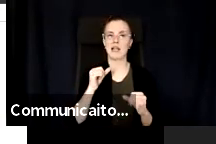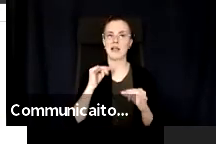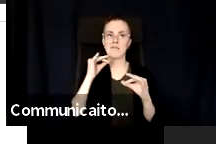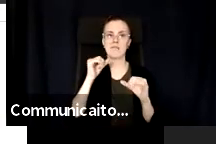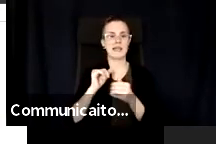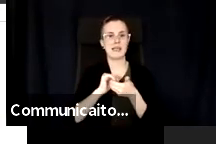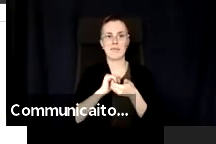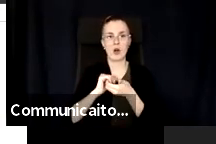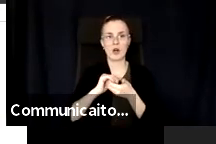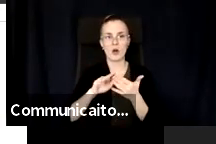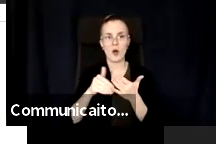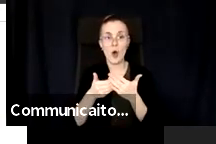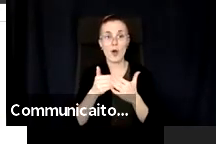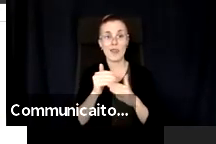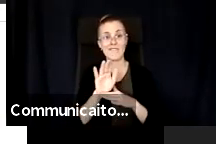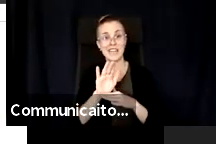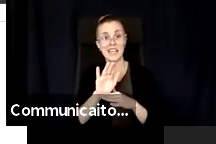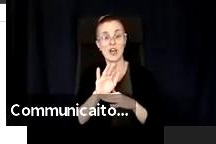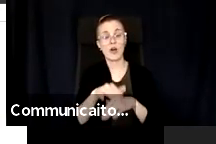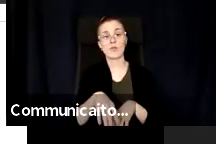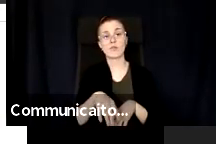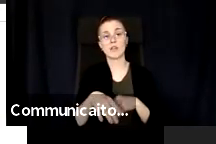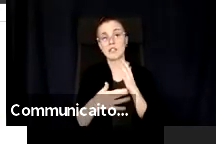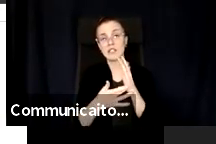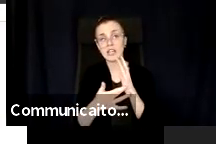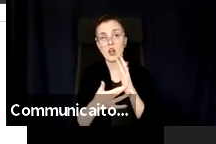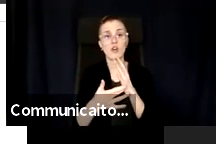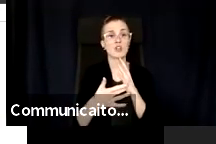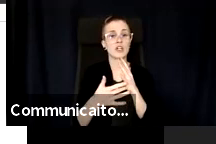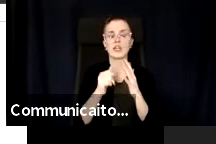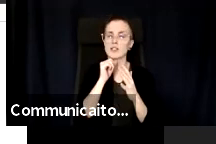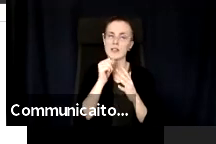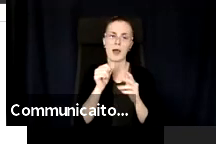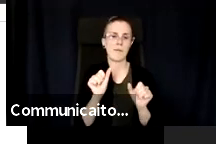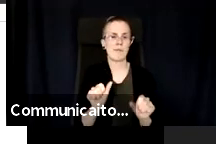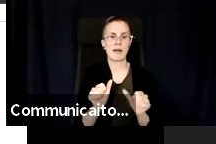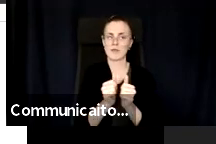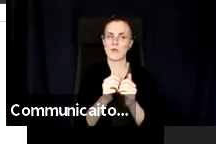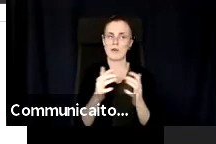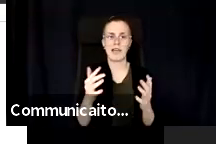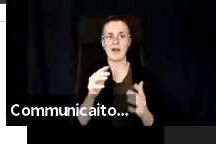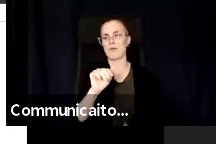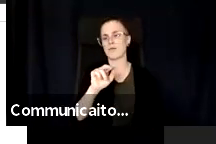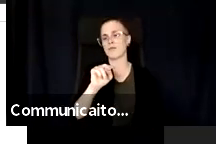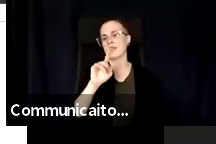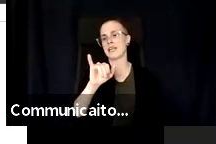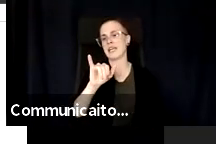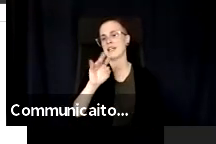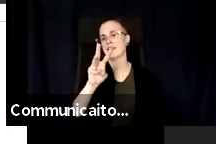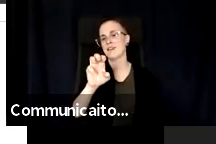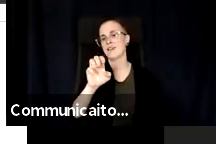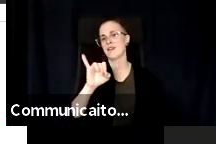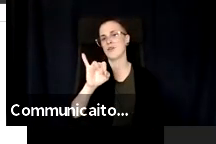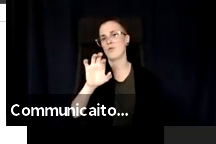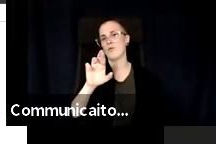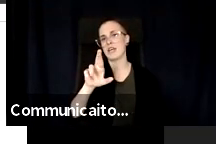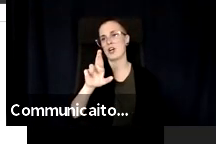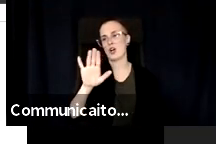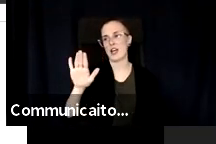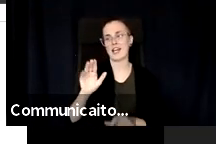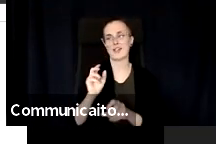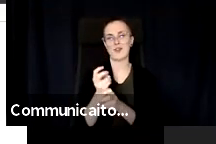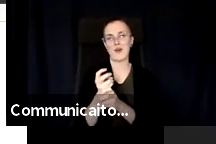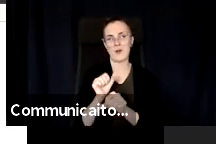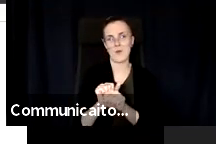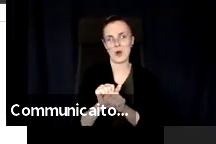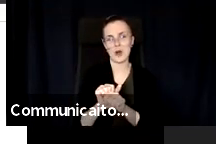the multimedia work that took place to make this happen couldn't have been possible without Andy Weir's hard work. I'd also like to